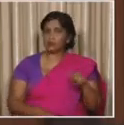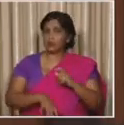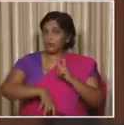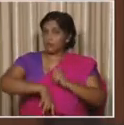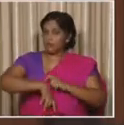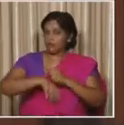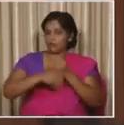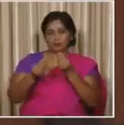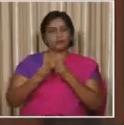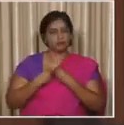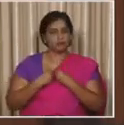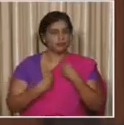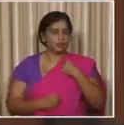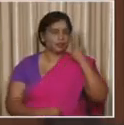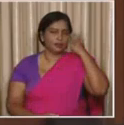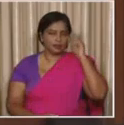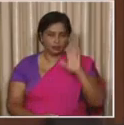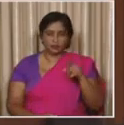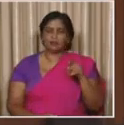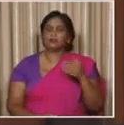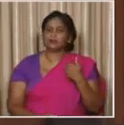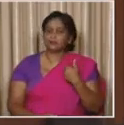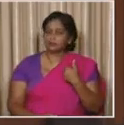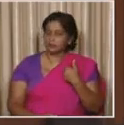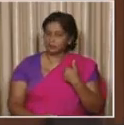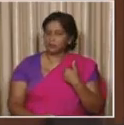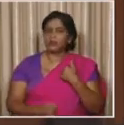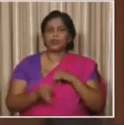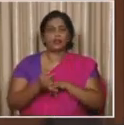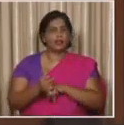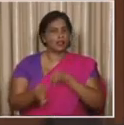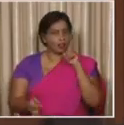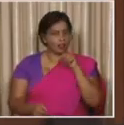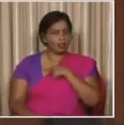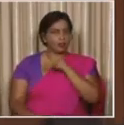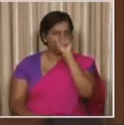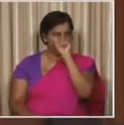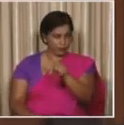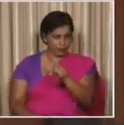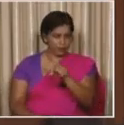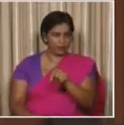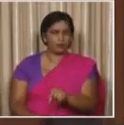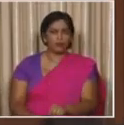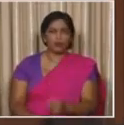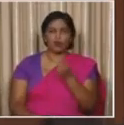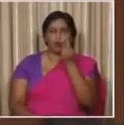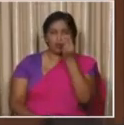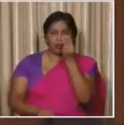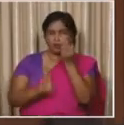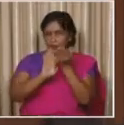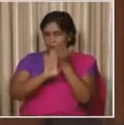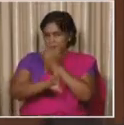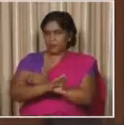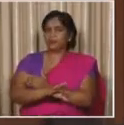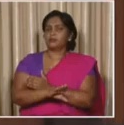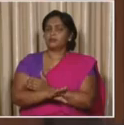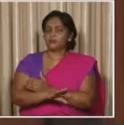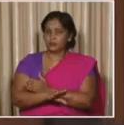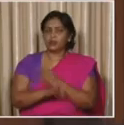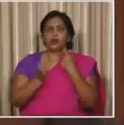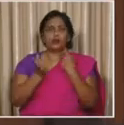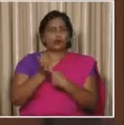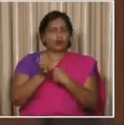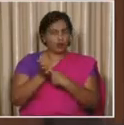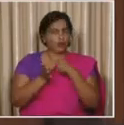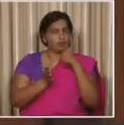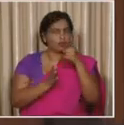the Additional Secretary General about this issue. This is a serious issue. A few minutes ago, the Honorable Member Rohita Abegunawardena threatened